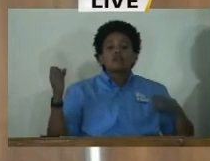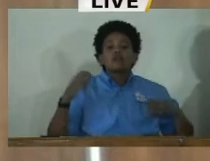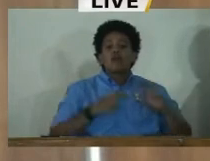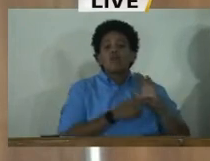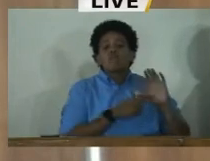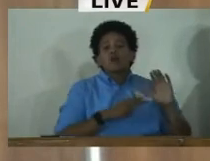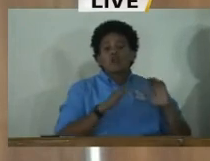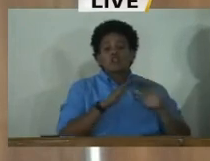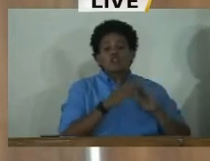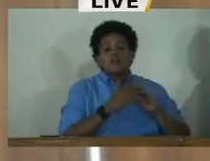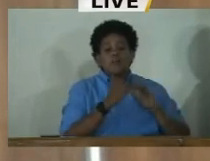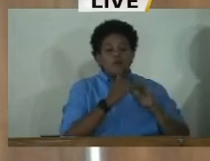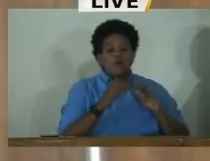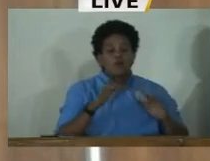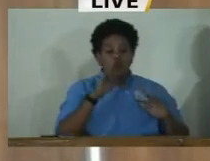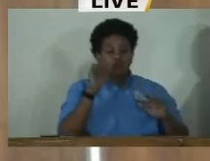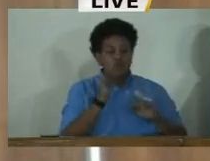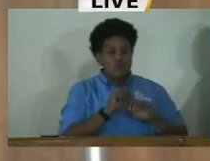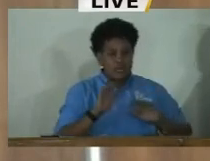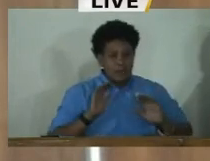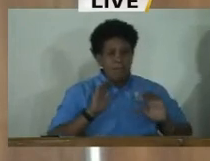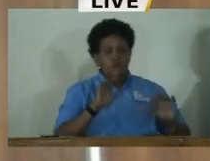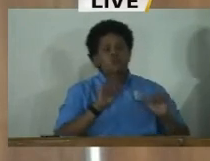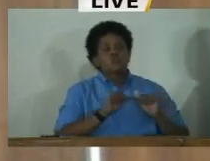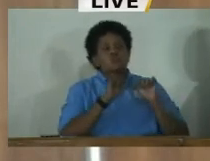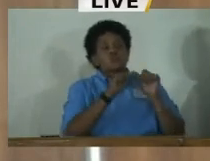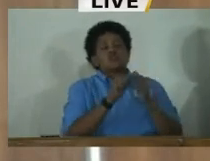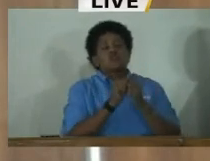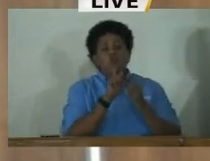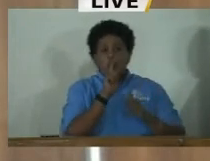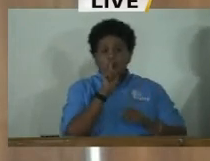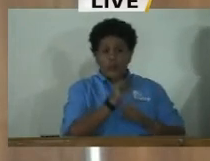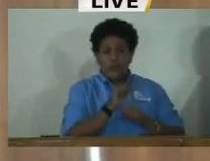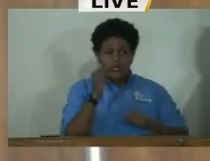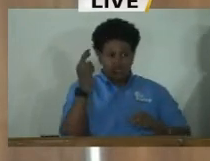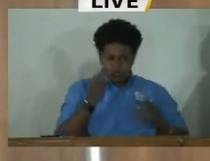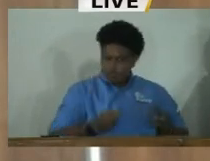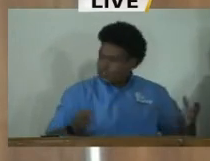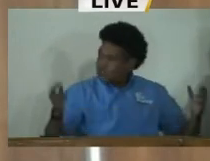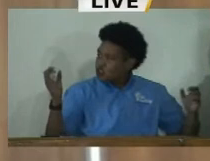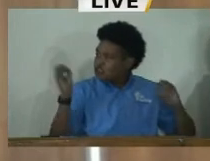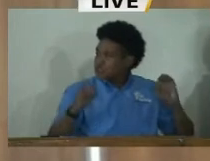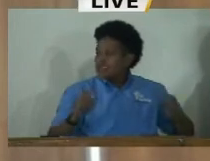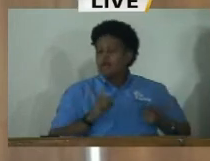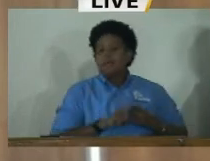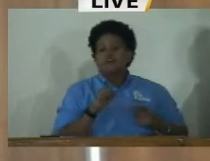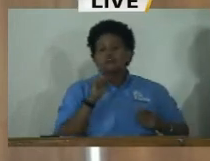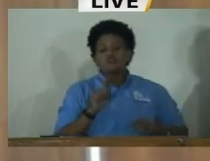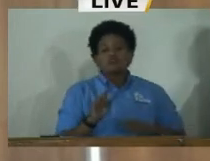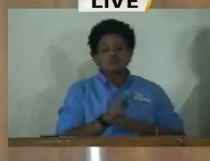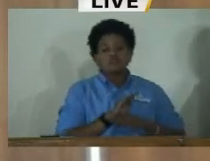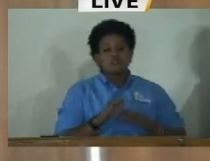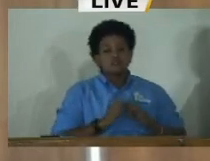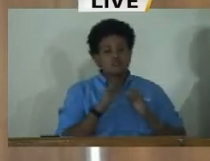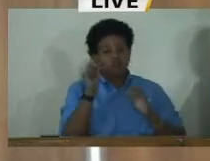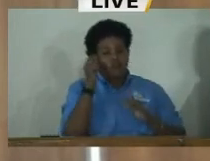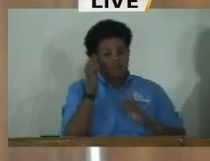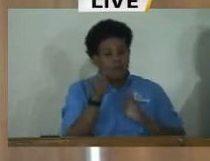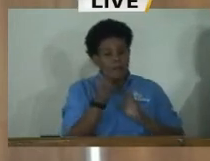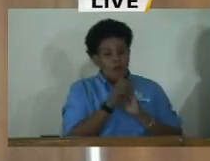Jamaica, without stimulating its sustainability with realistic resources and enterprising government